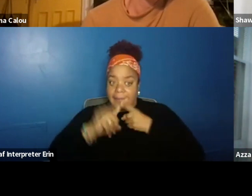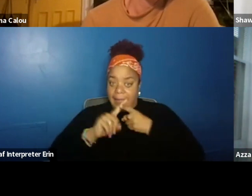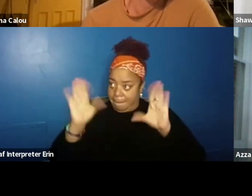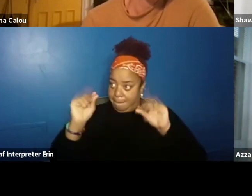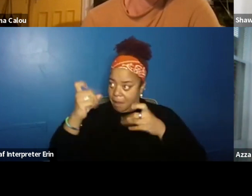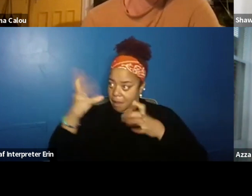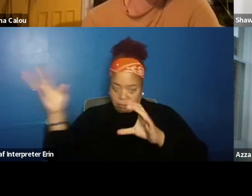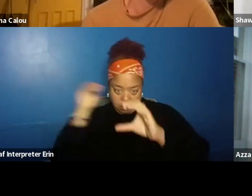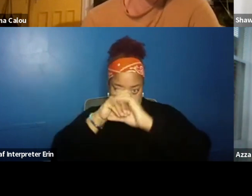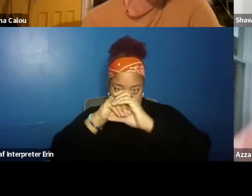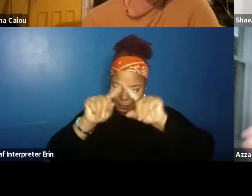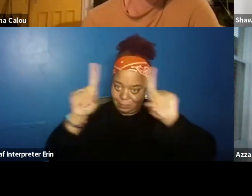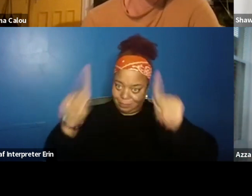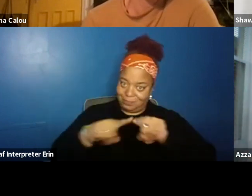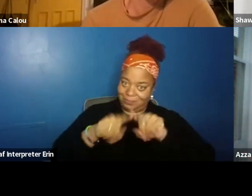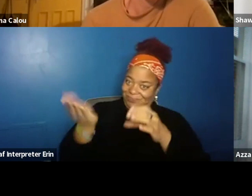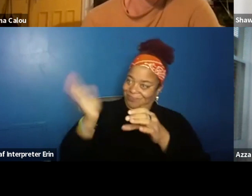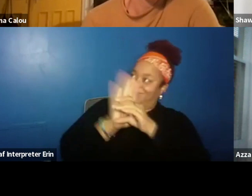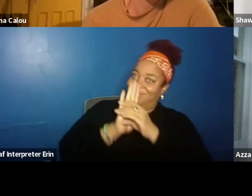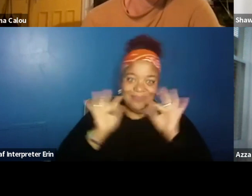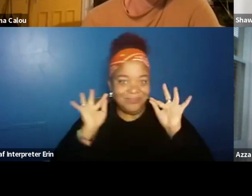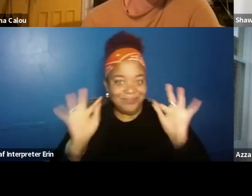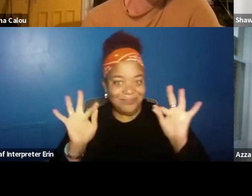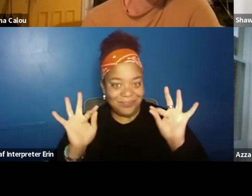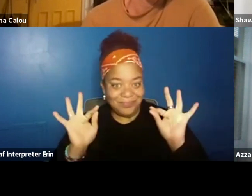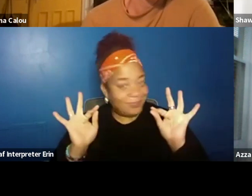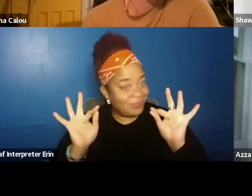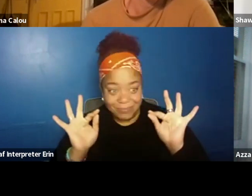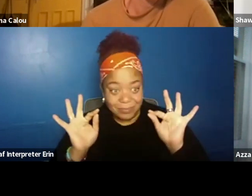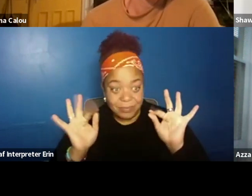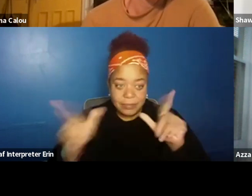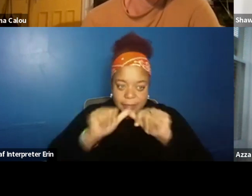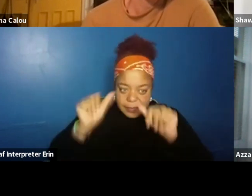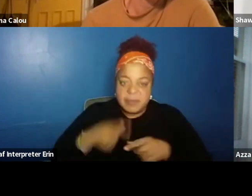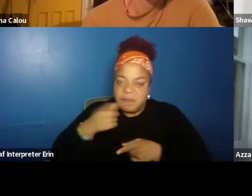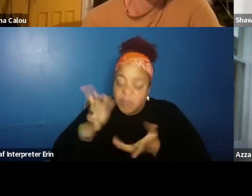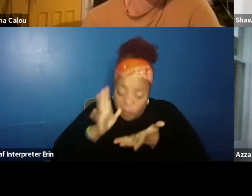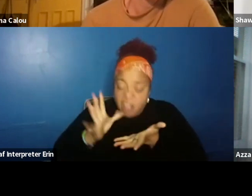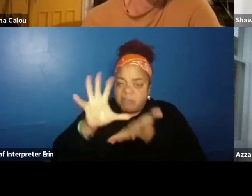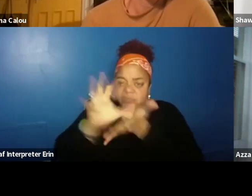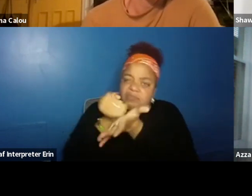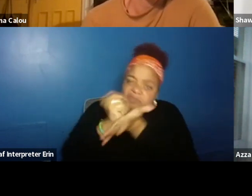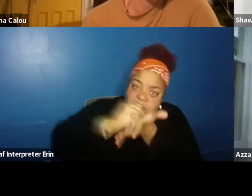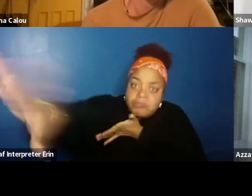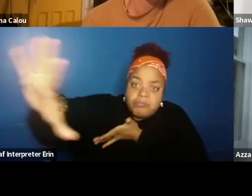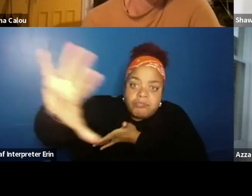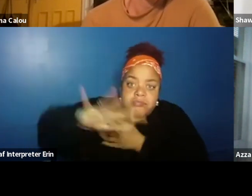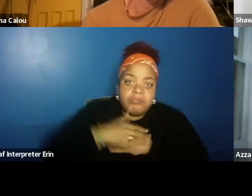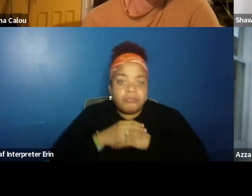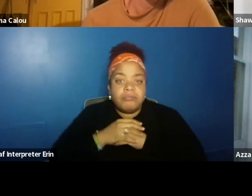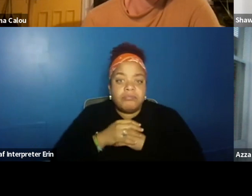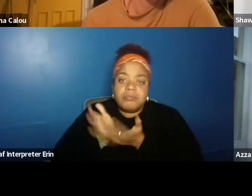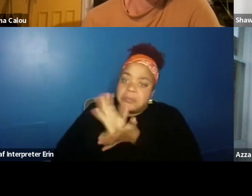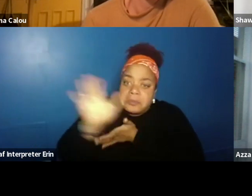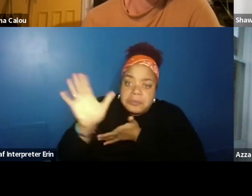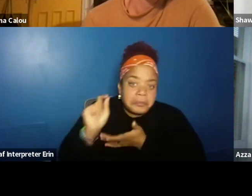organized, those people are shoved out of the labor market, where they are either institutionalized and become sites of extraction